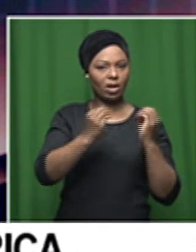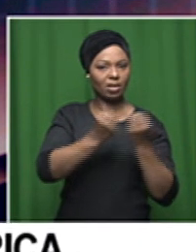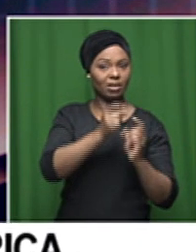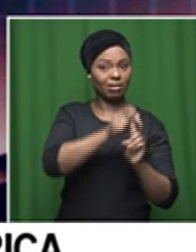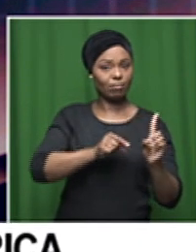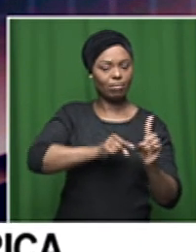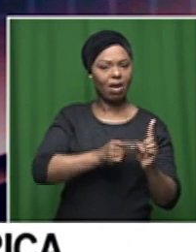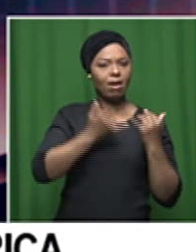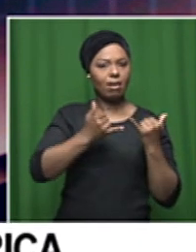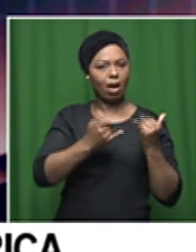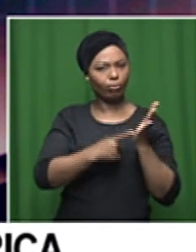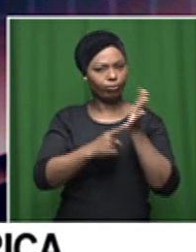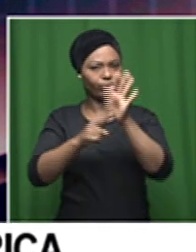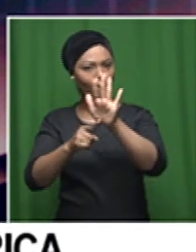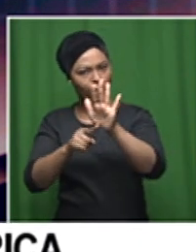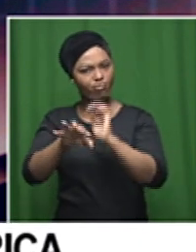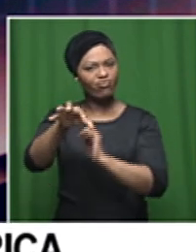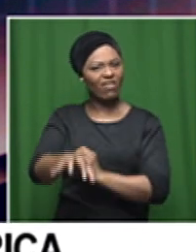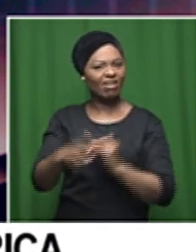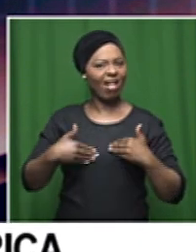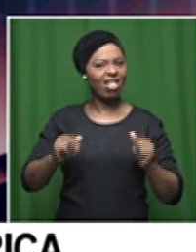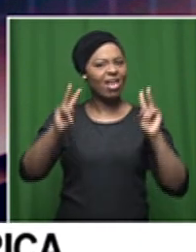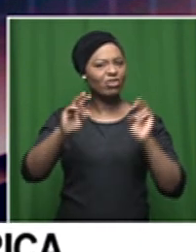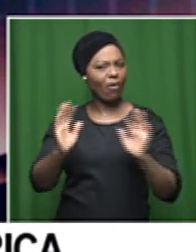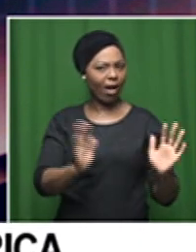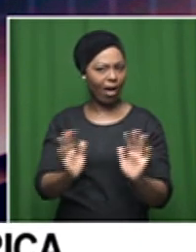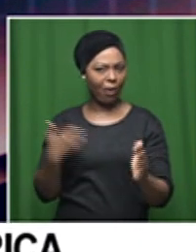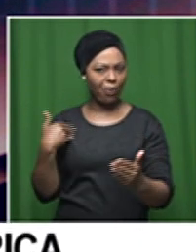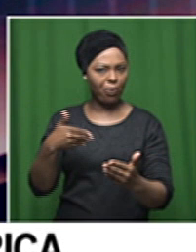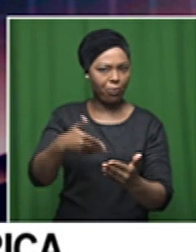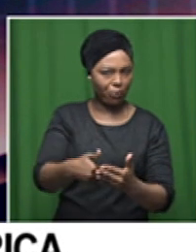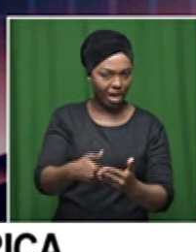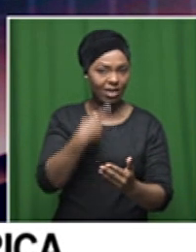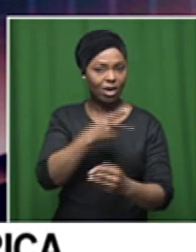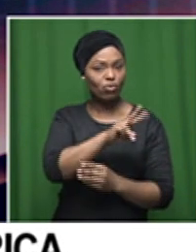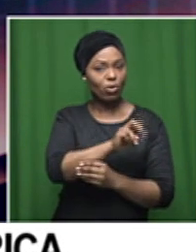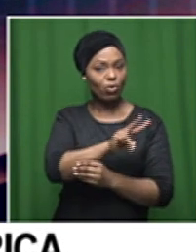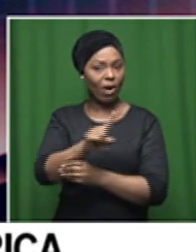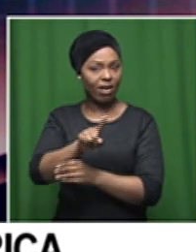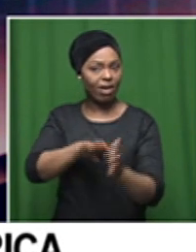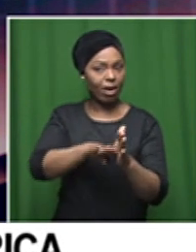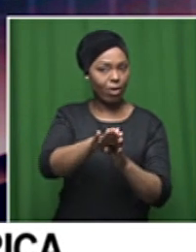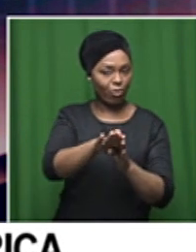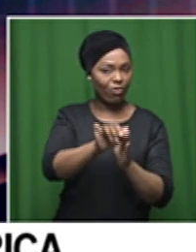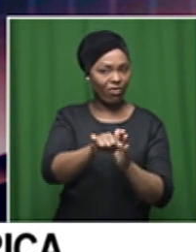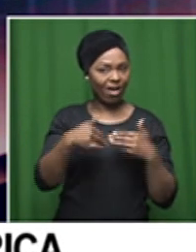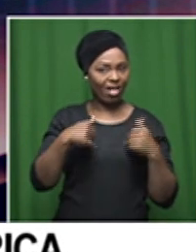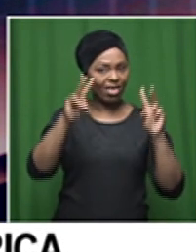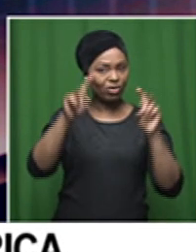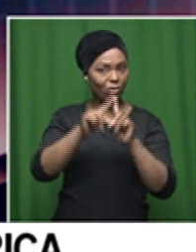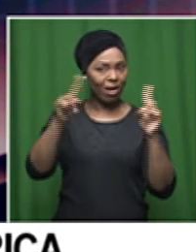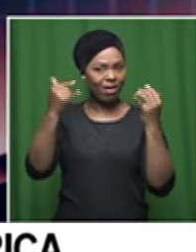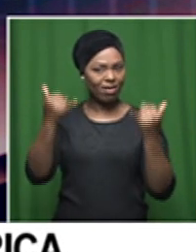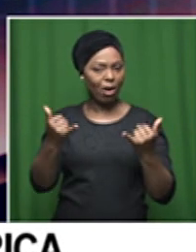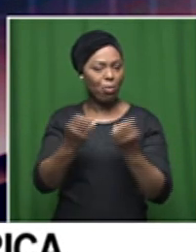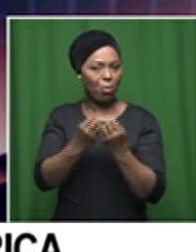again put the spotlight on the province. The report found that while services have improved from 2021, the Northwest province continues to have